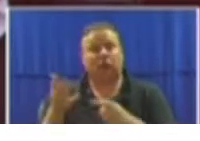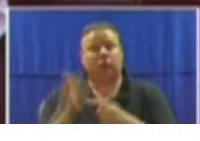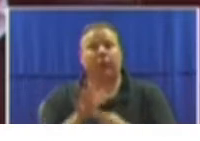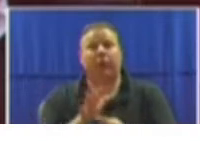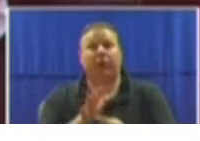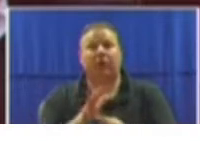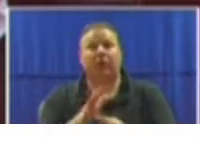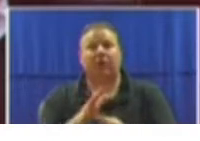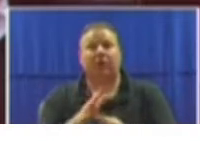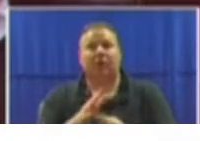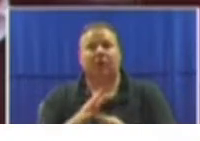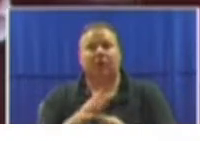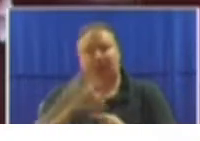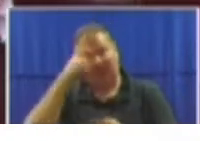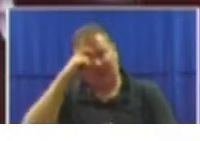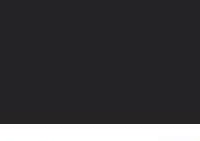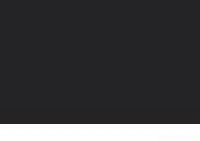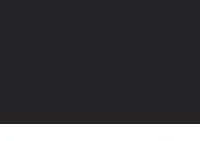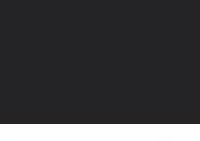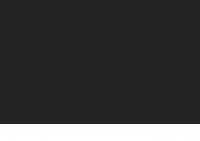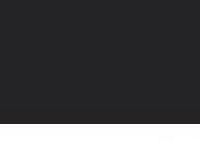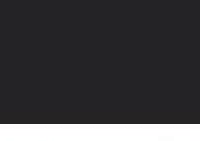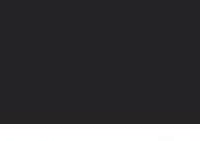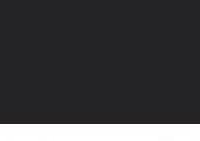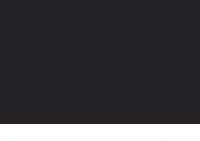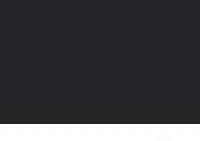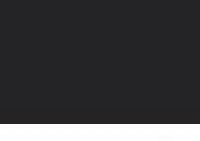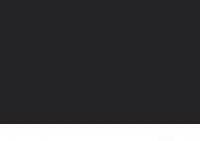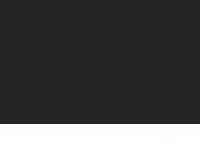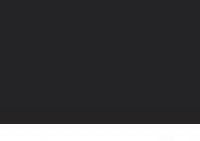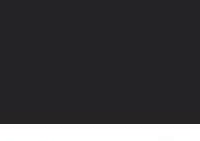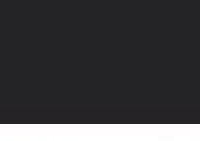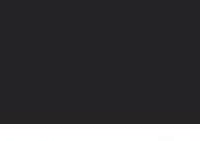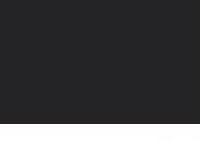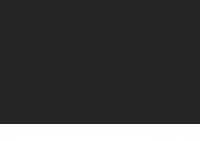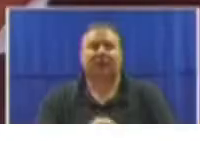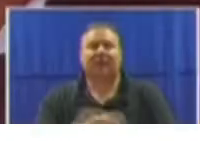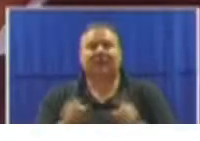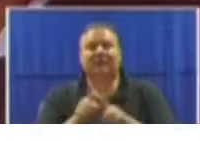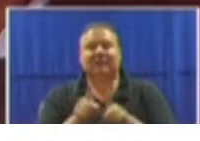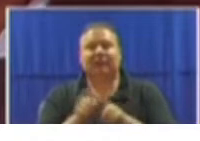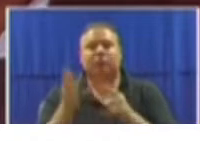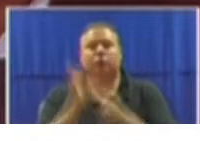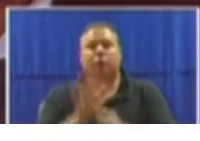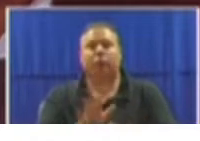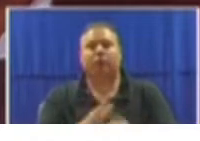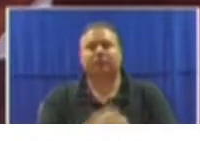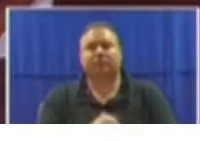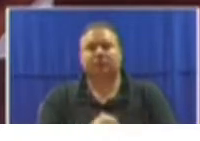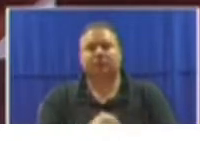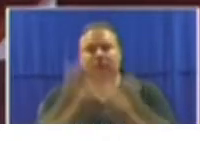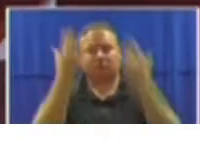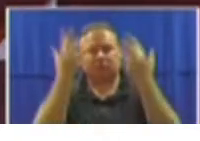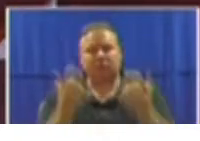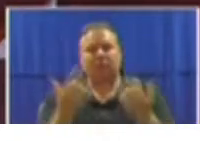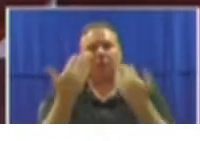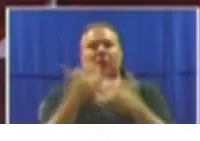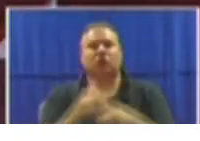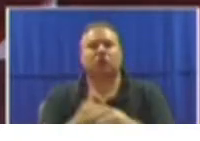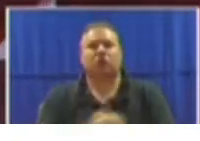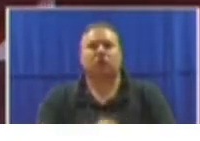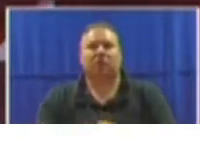the intelligence information. The panel itself also points out that budget constraints were a